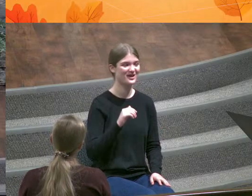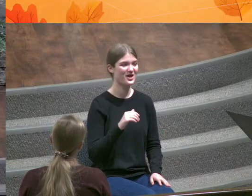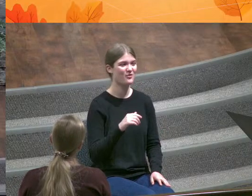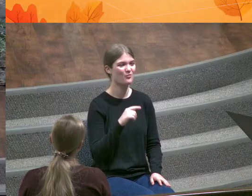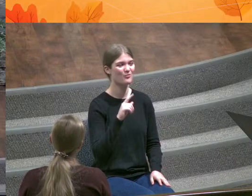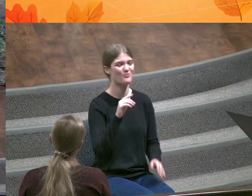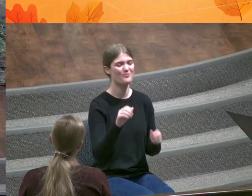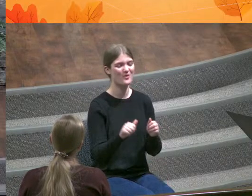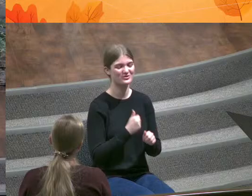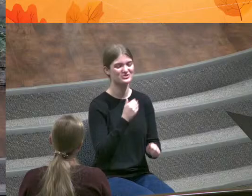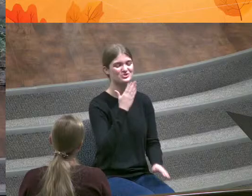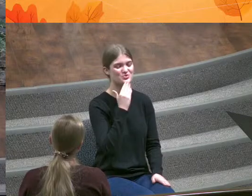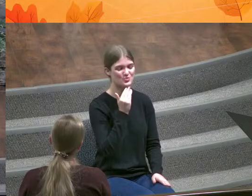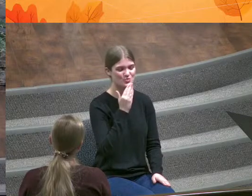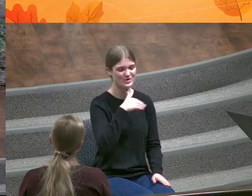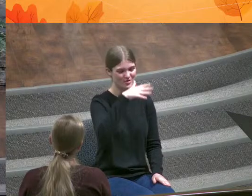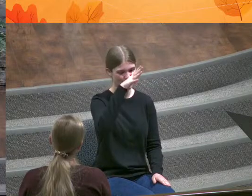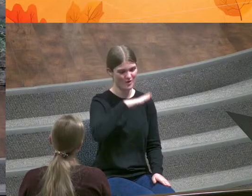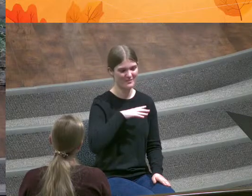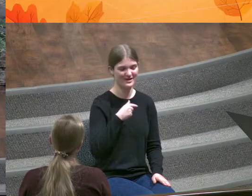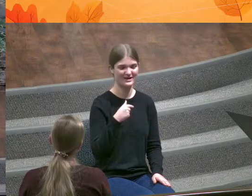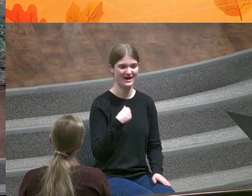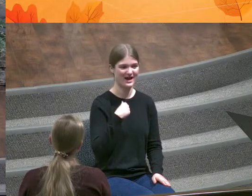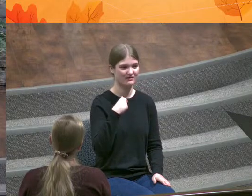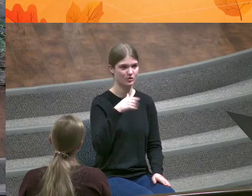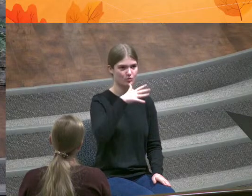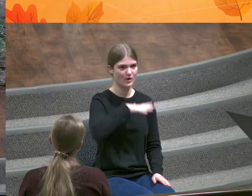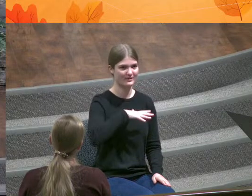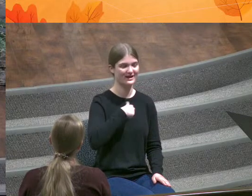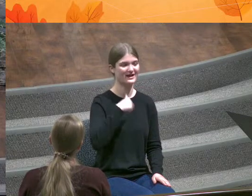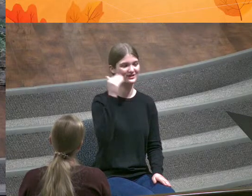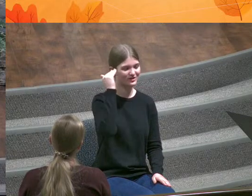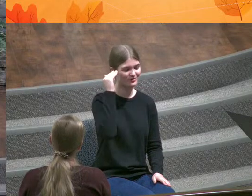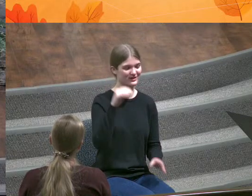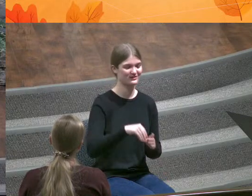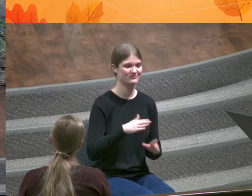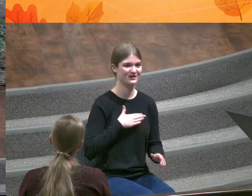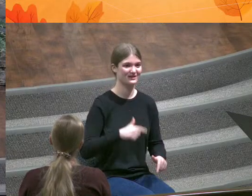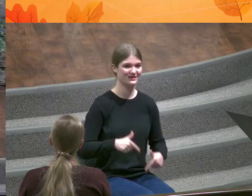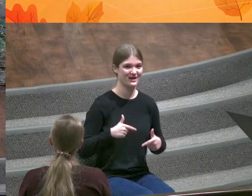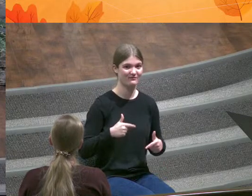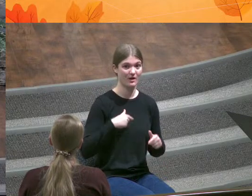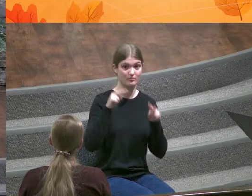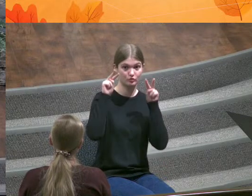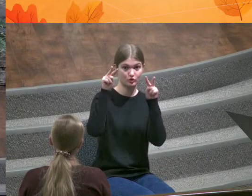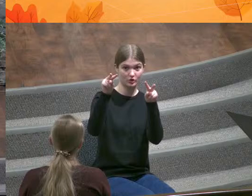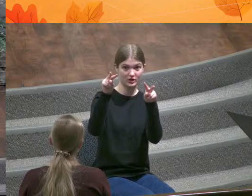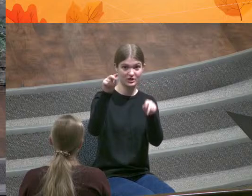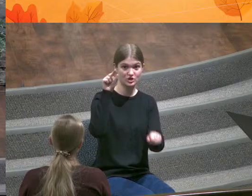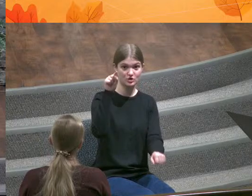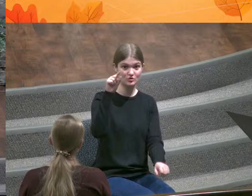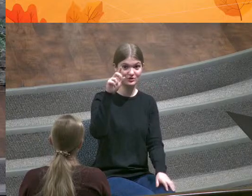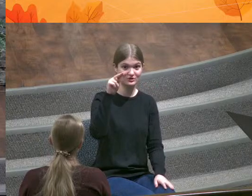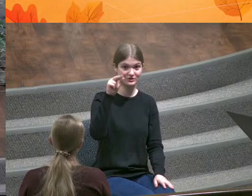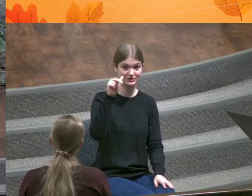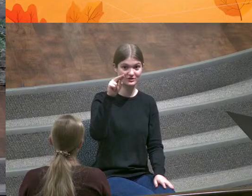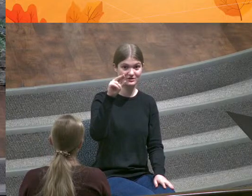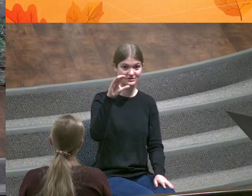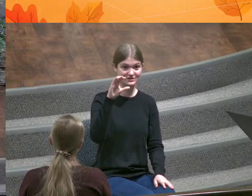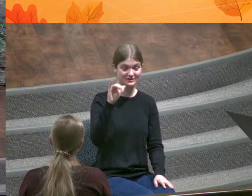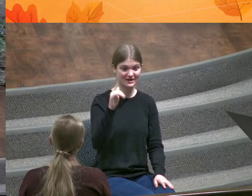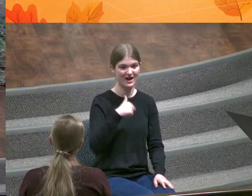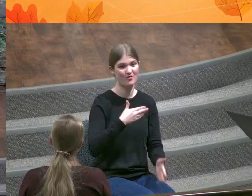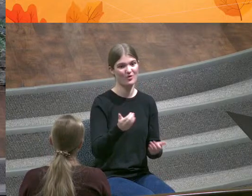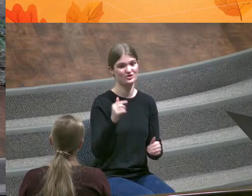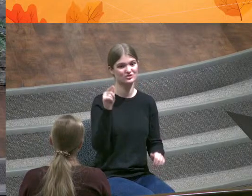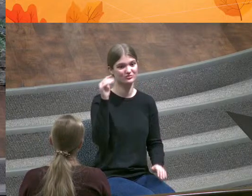the sweetest ladies I've ever known in my life. I guess me looking right back there means I'm looking right at you, Nancy. I want you to know that. Of course,